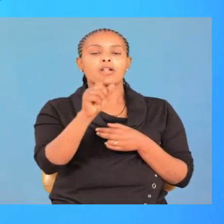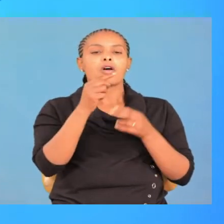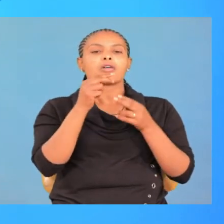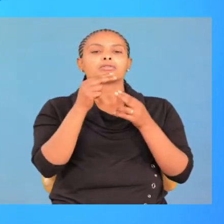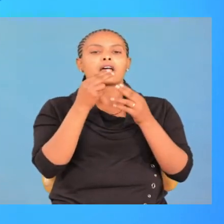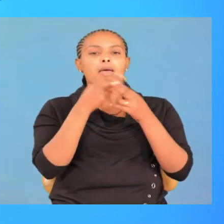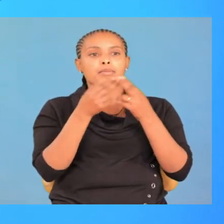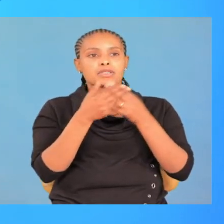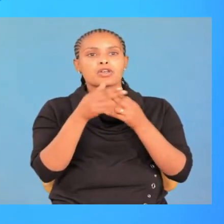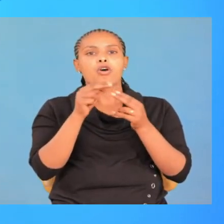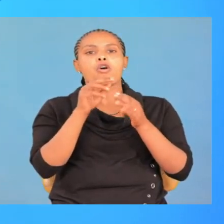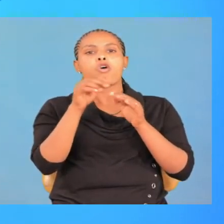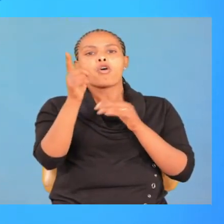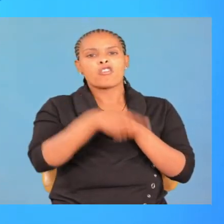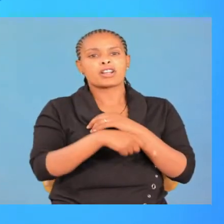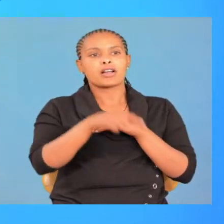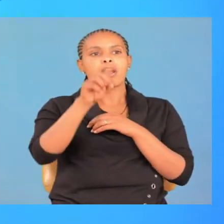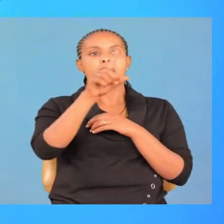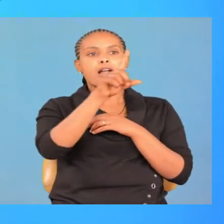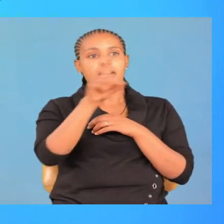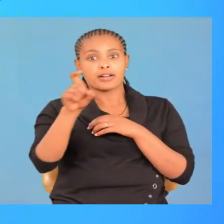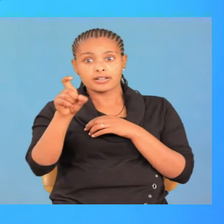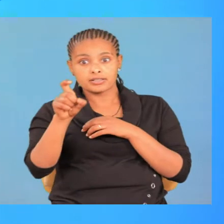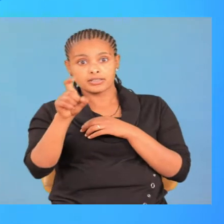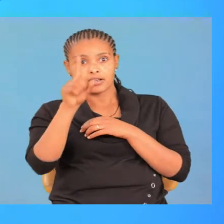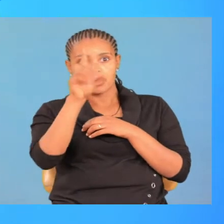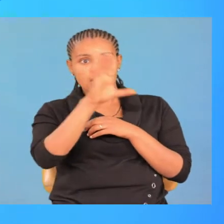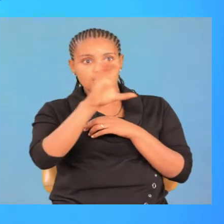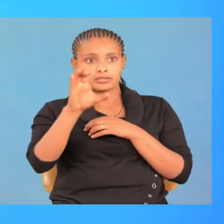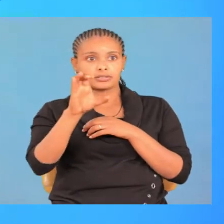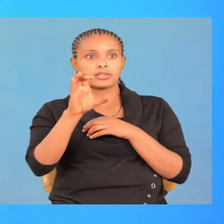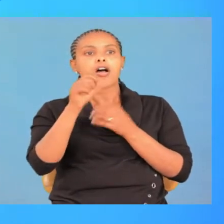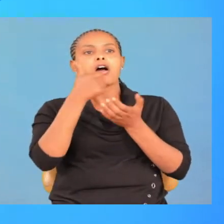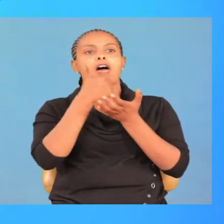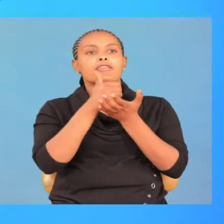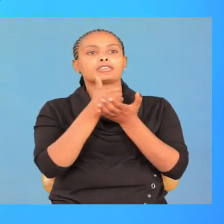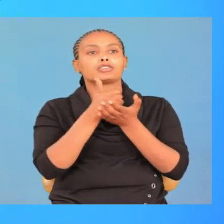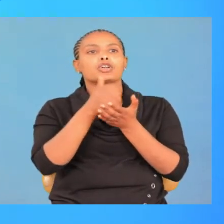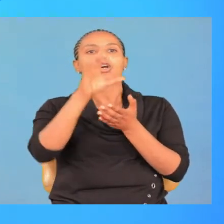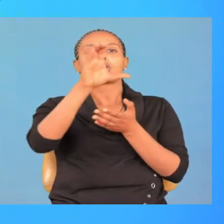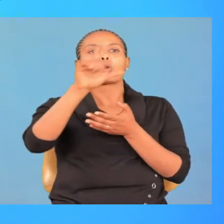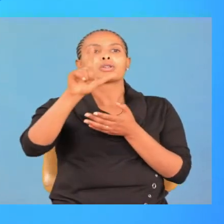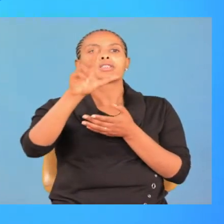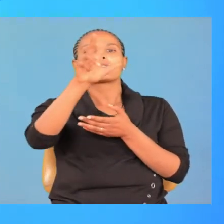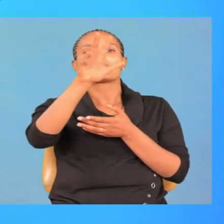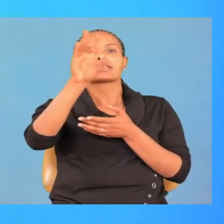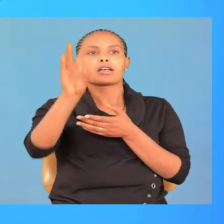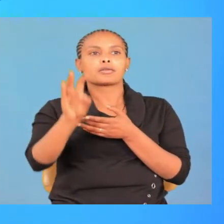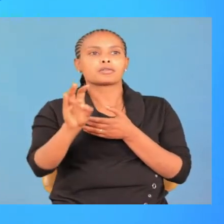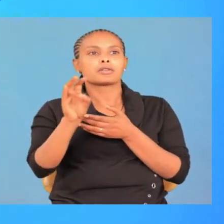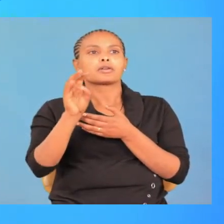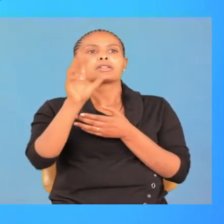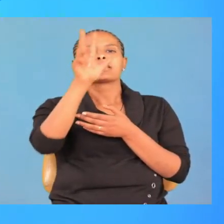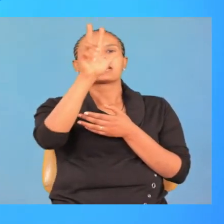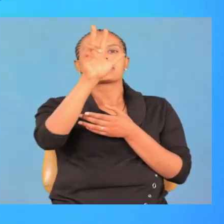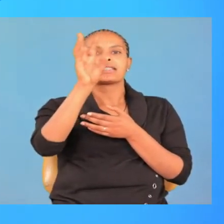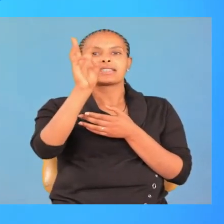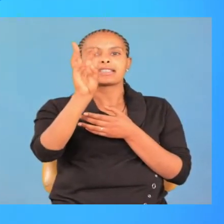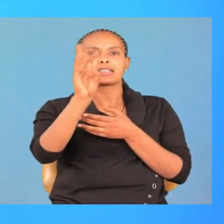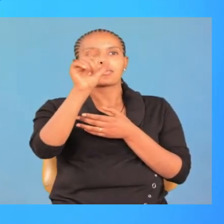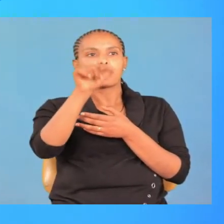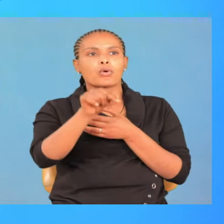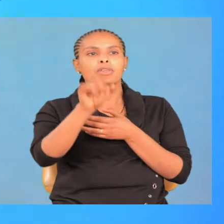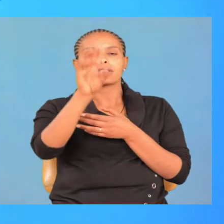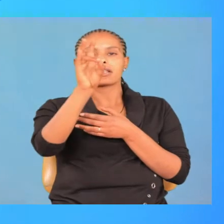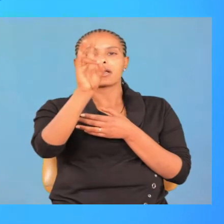100 plus A2 is average atomic mass for chlorine 37, which is